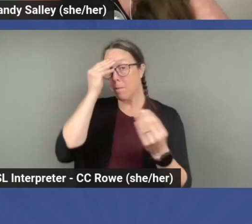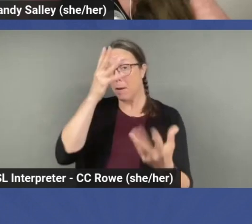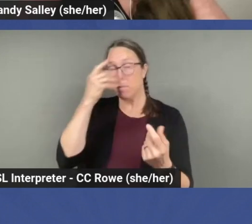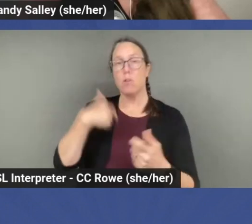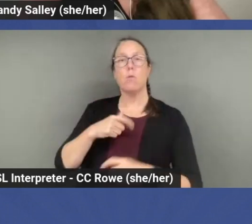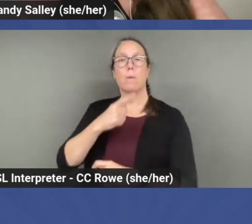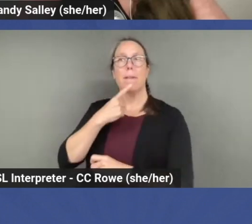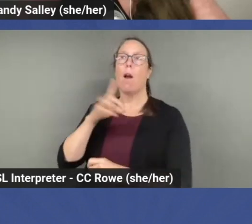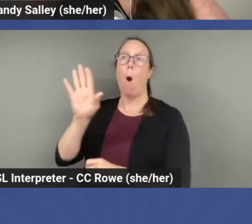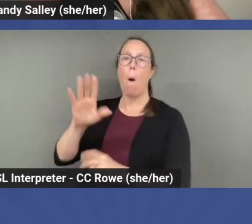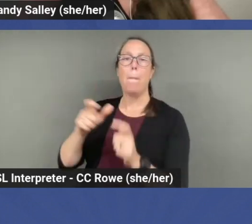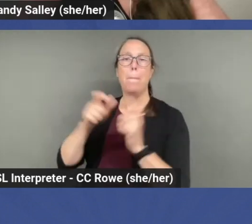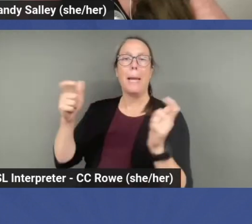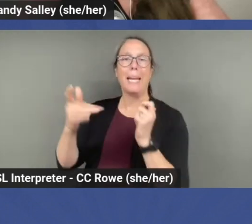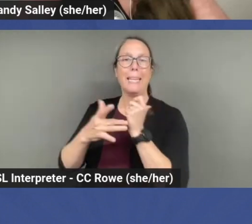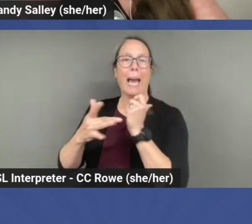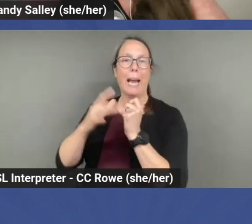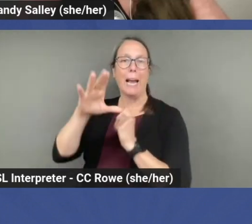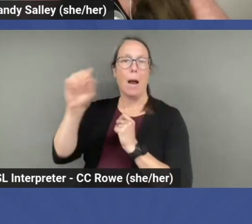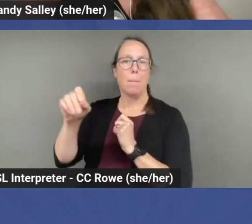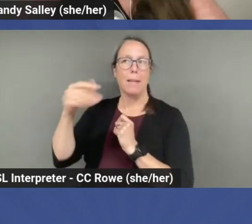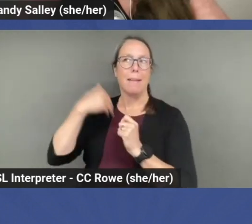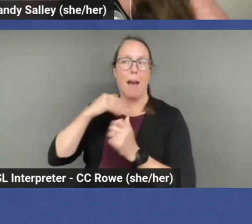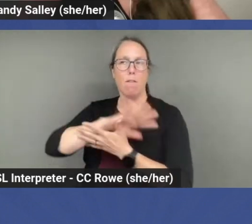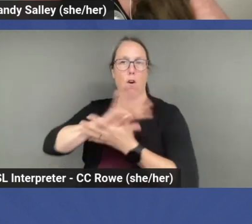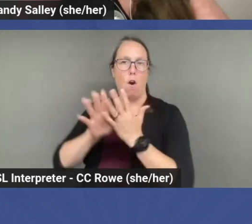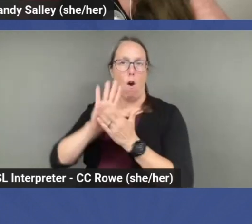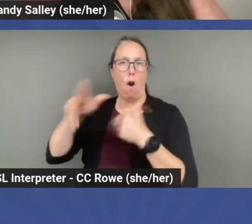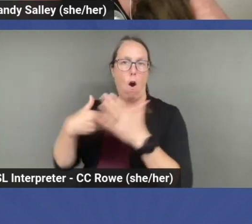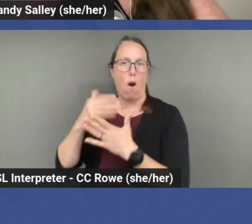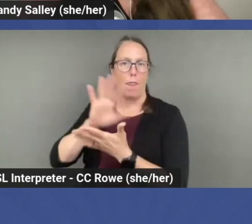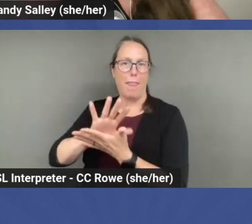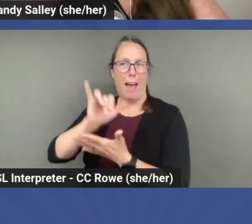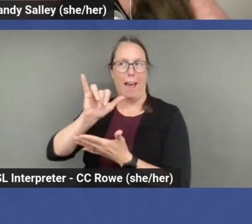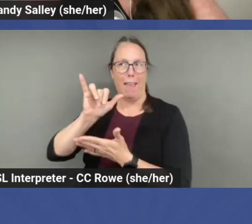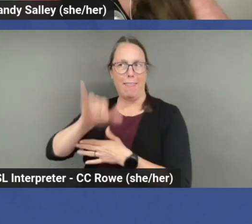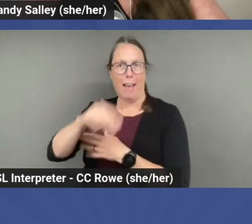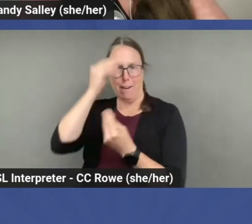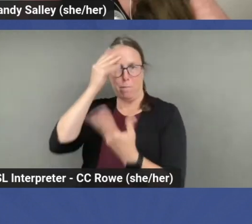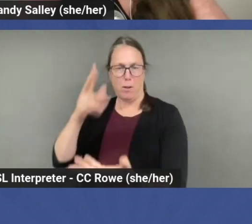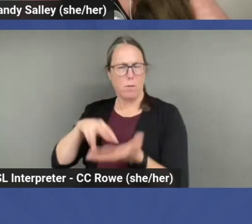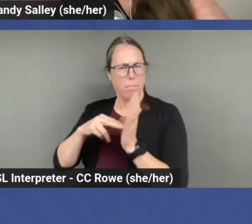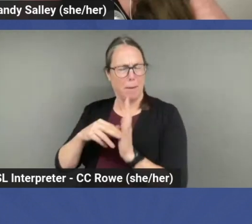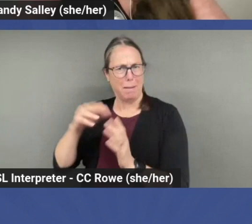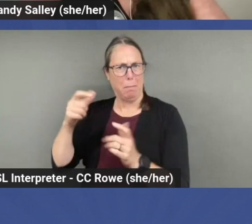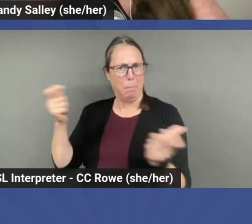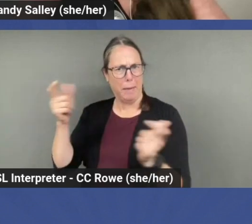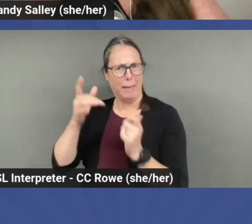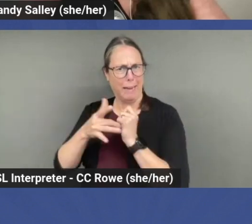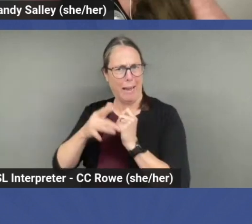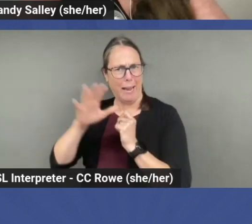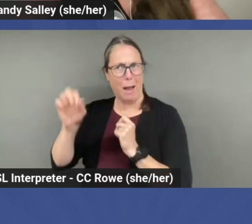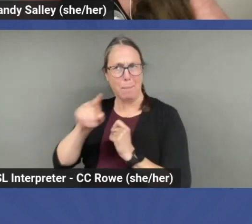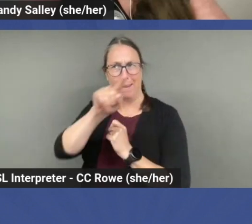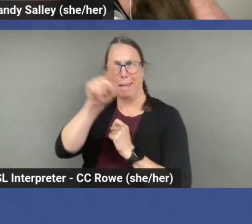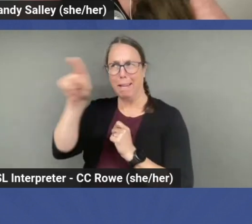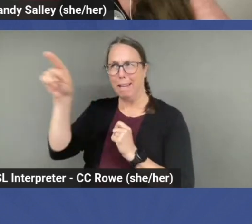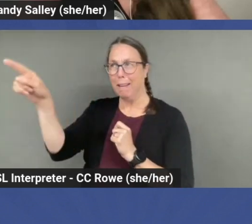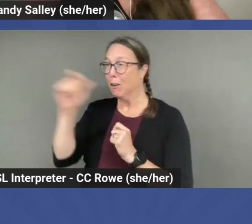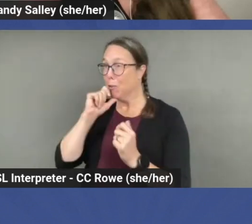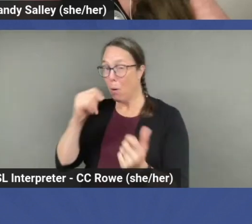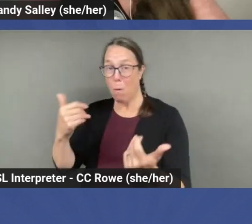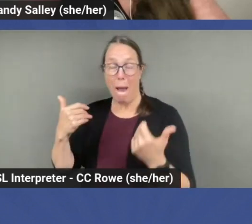tech companies. So there's all kinds of layers here where, big tech companies don't have